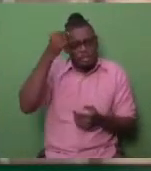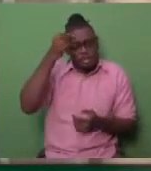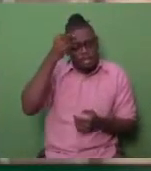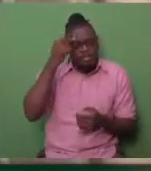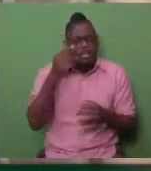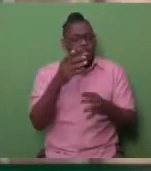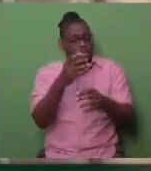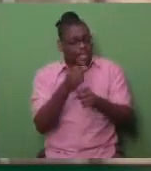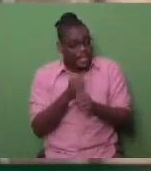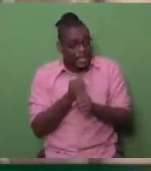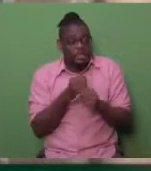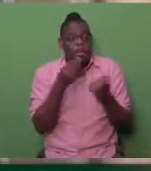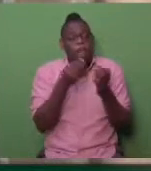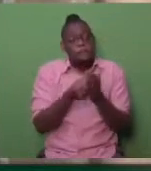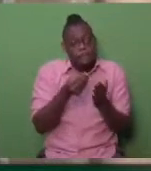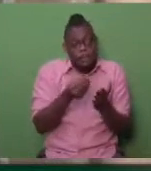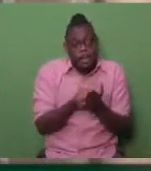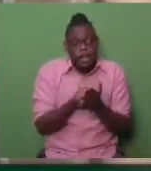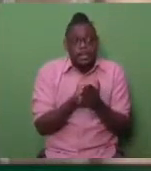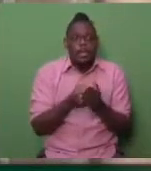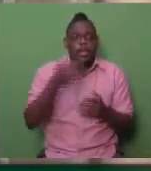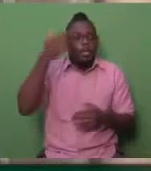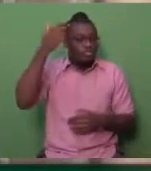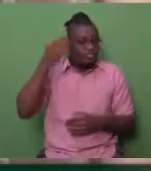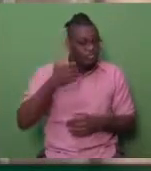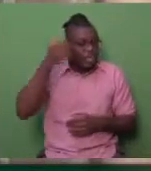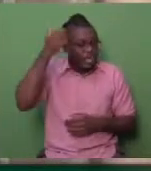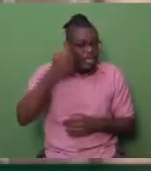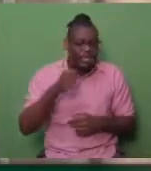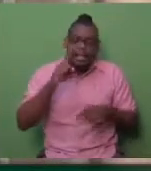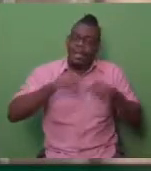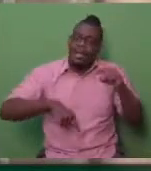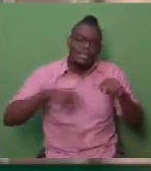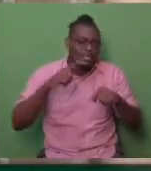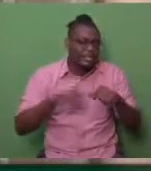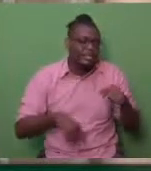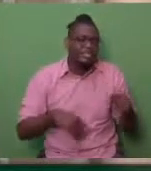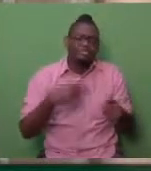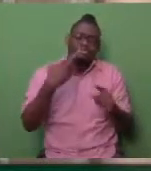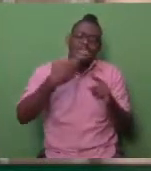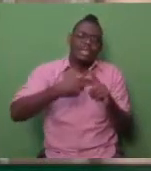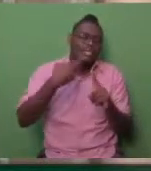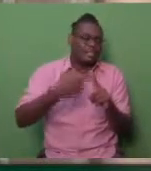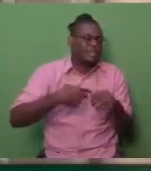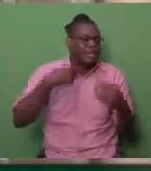your $1,500 or your renter support grant, you should know that the government is paying